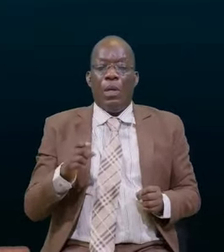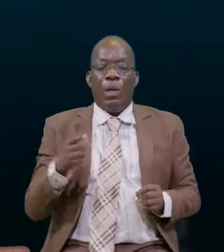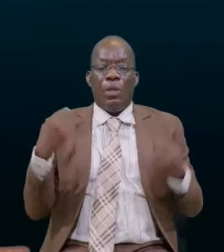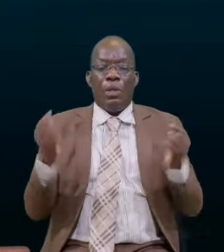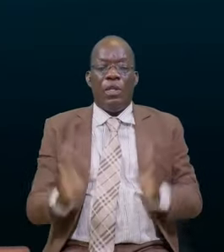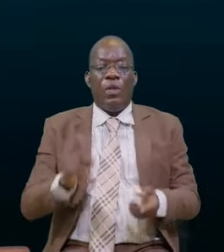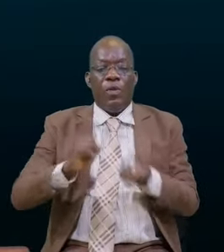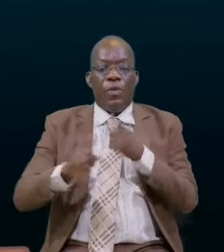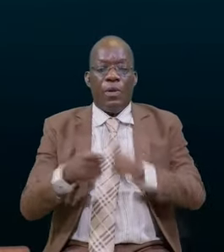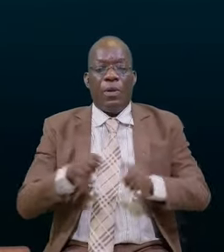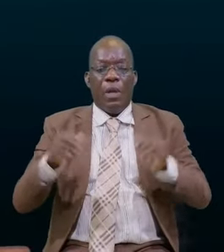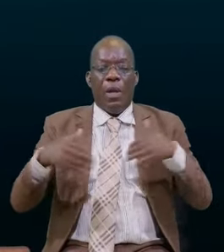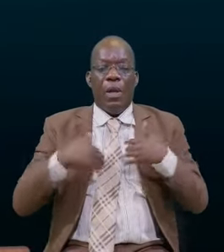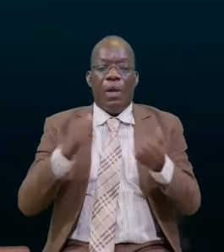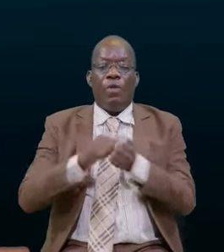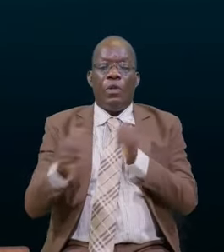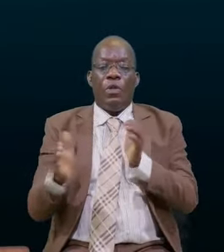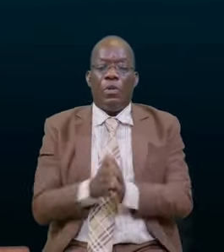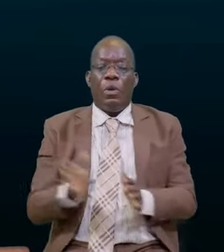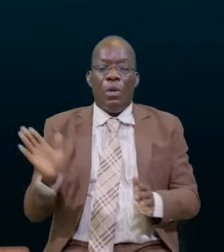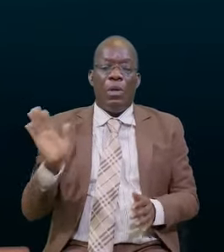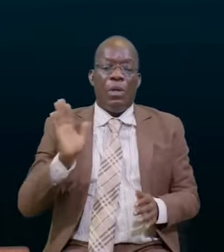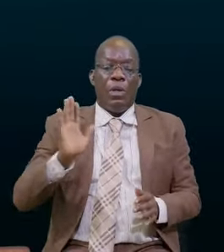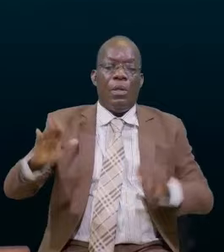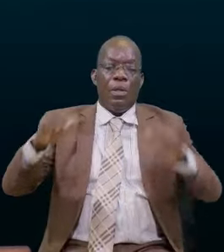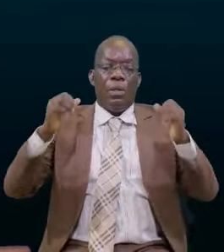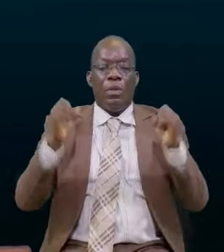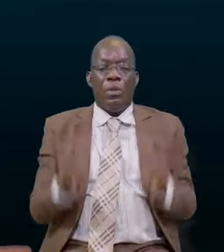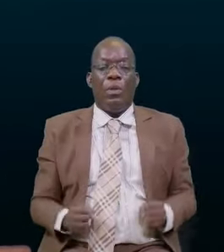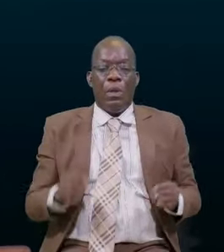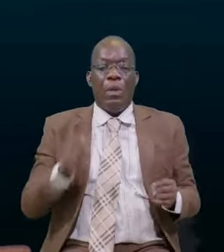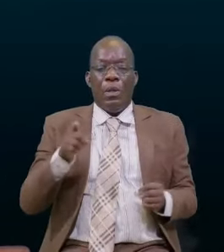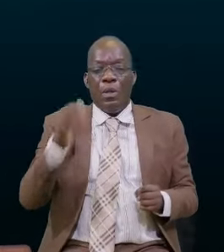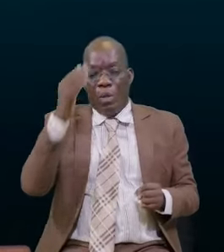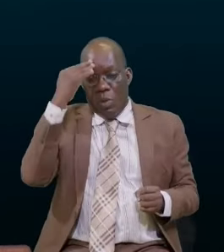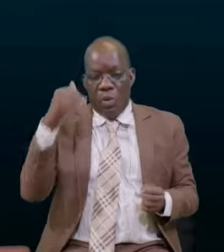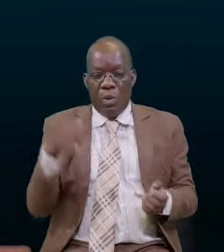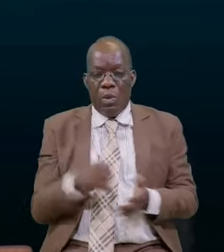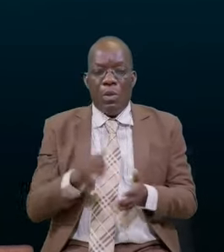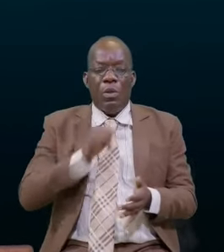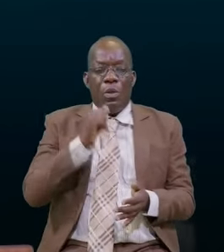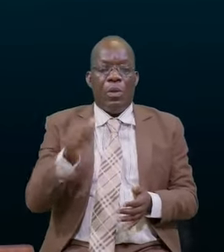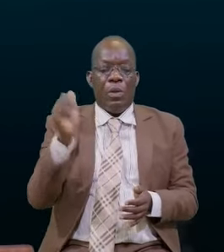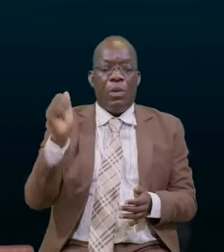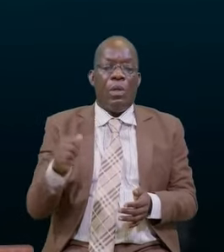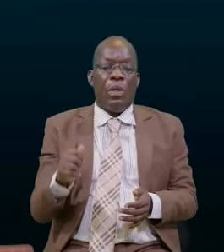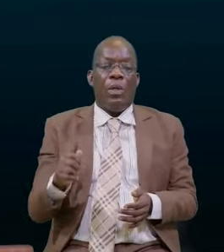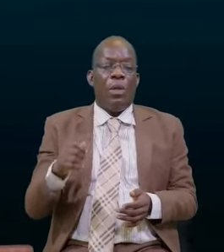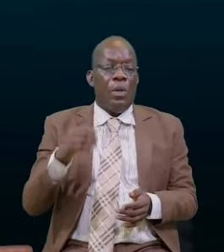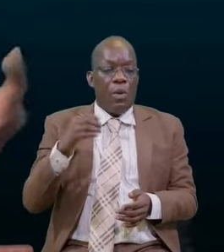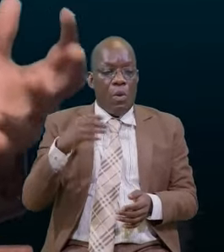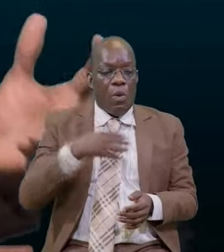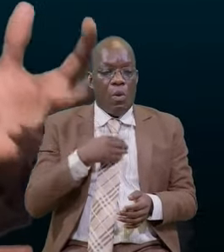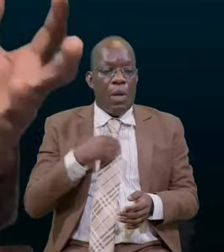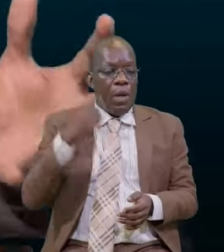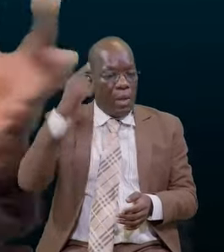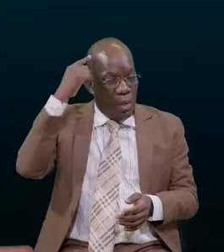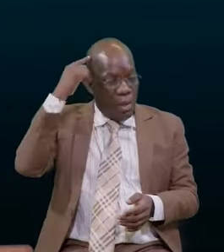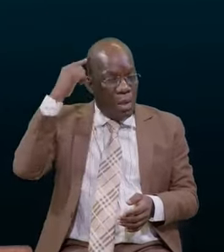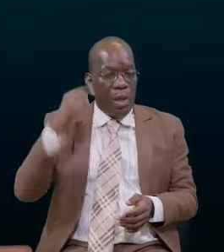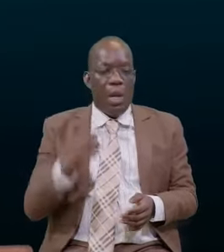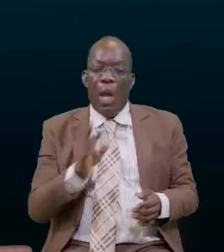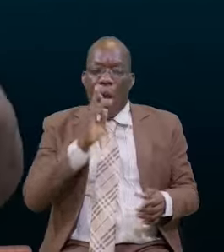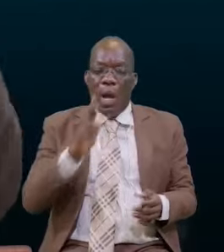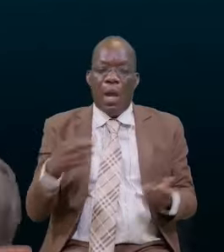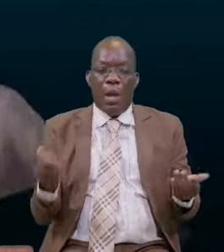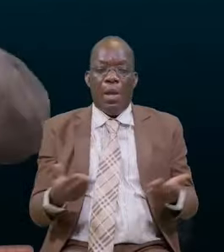knowth it not yeah great ears are here and there upon him yet he knoweth not when the person has mingled with